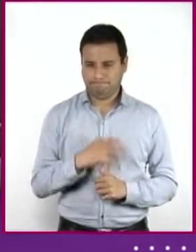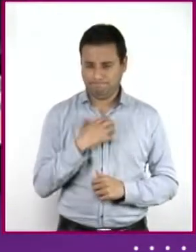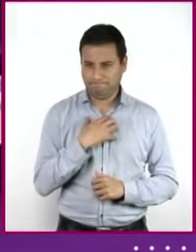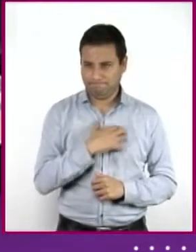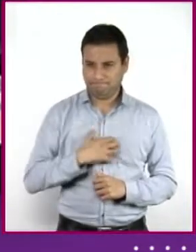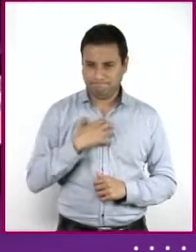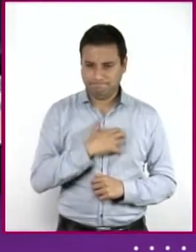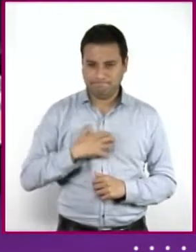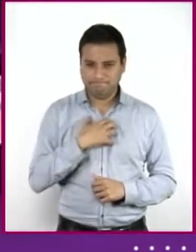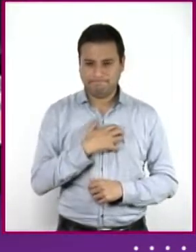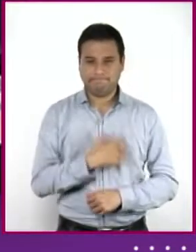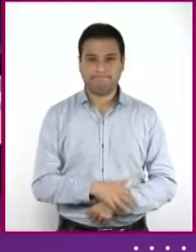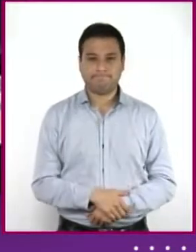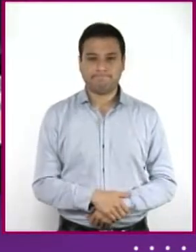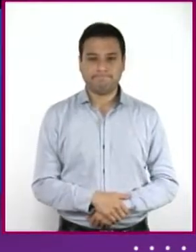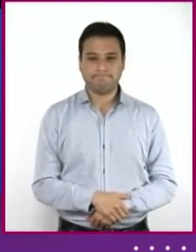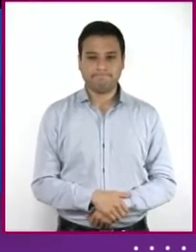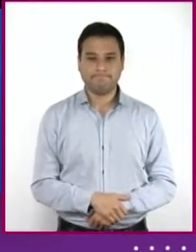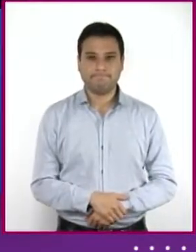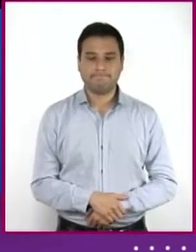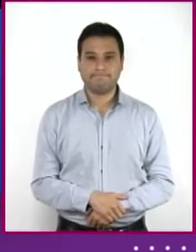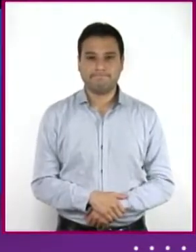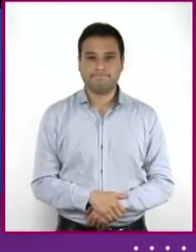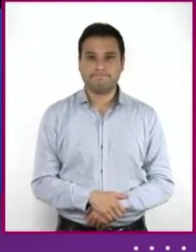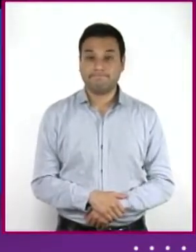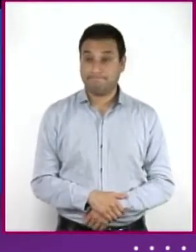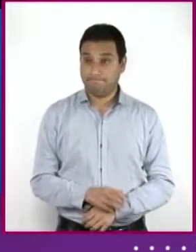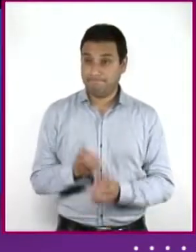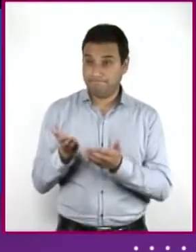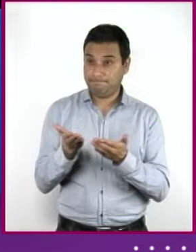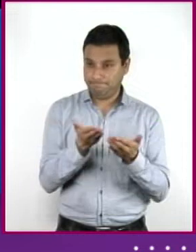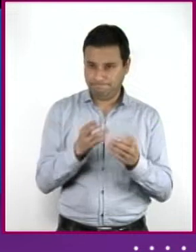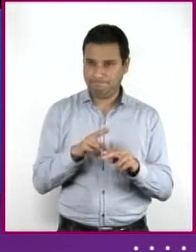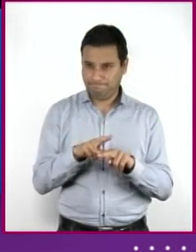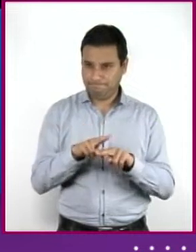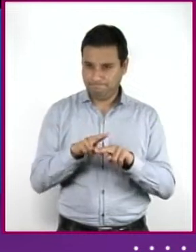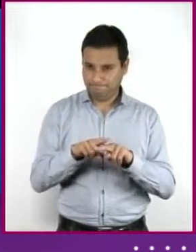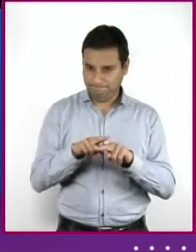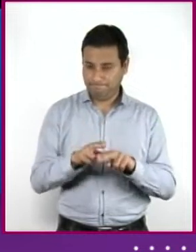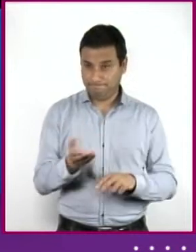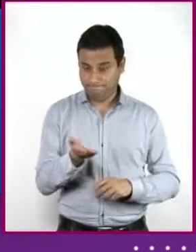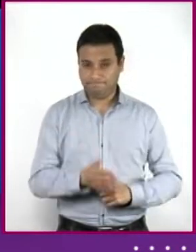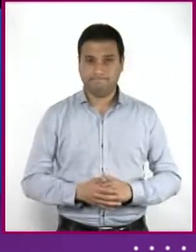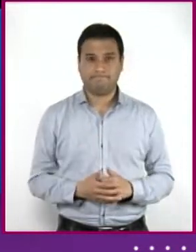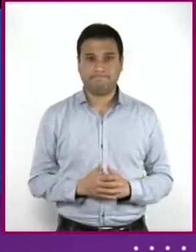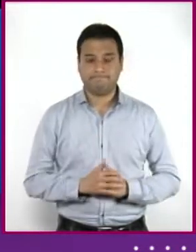Okay! Go ahead and take a seat inside the booth.